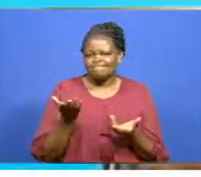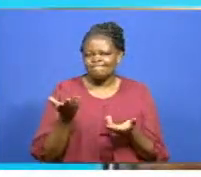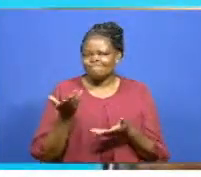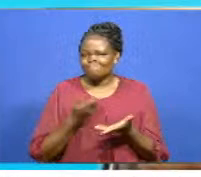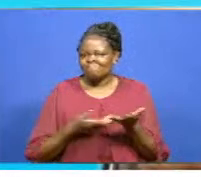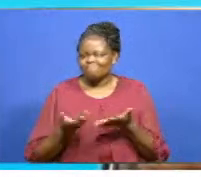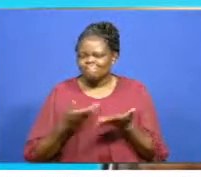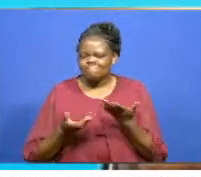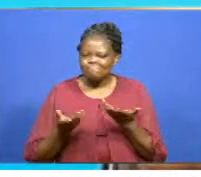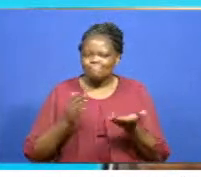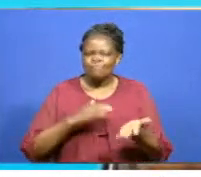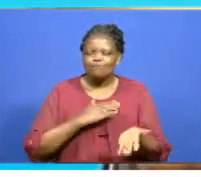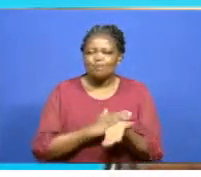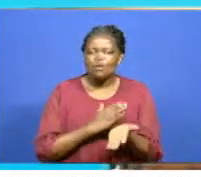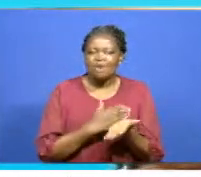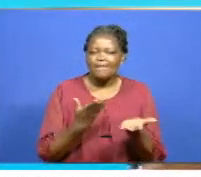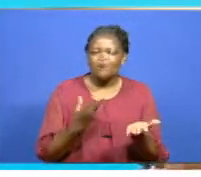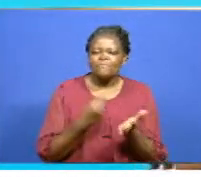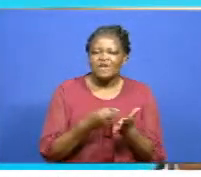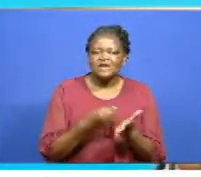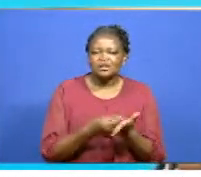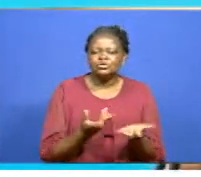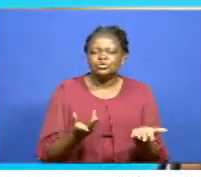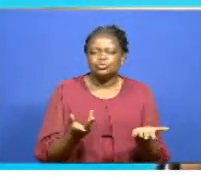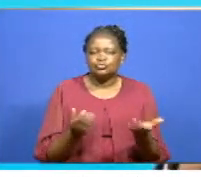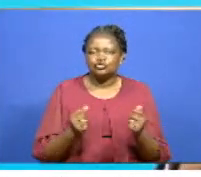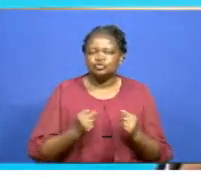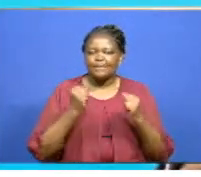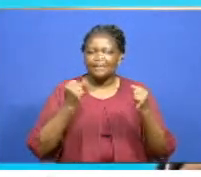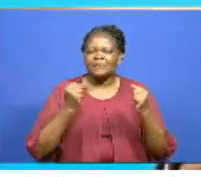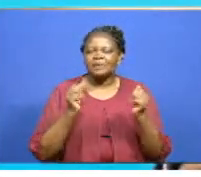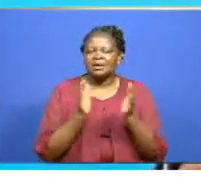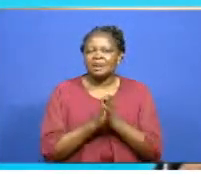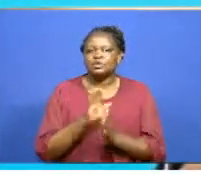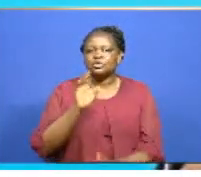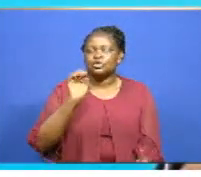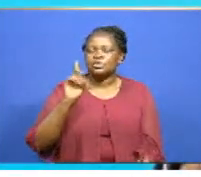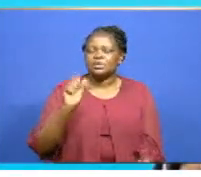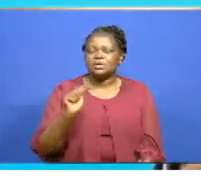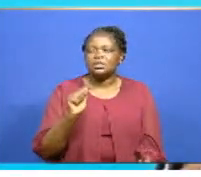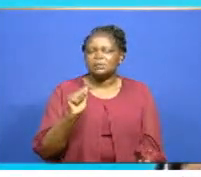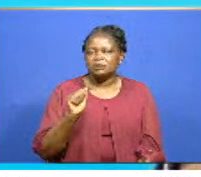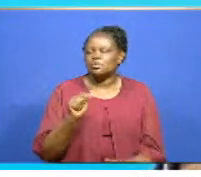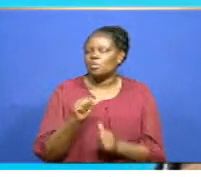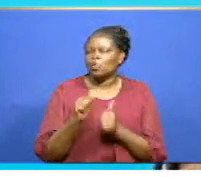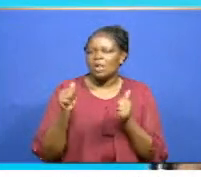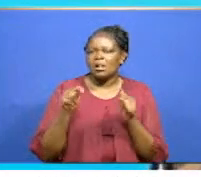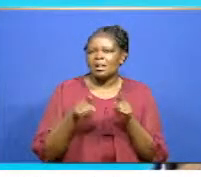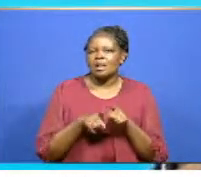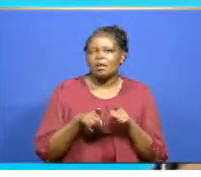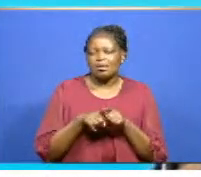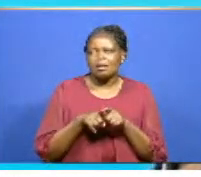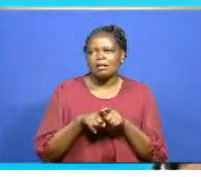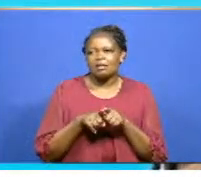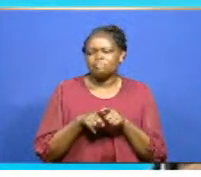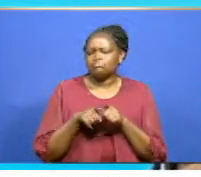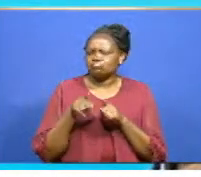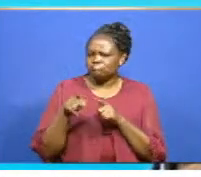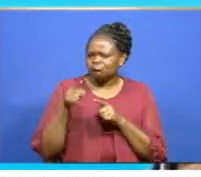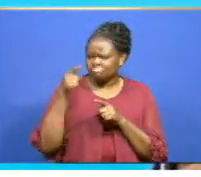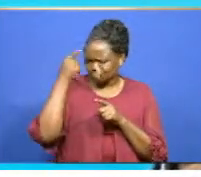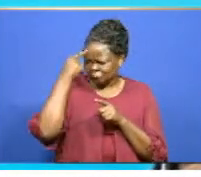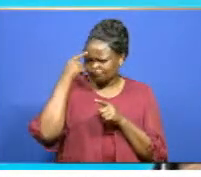power in terms of financial stability. And UDA has also come out strongly in the same. Is it